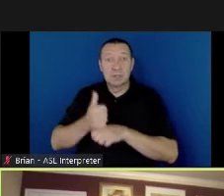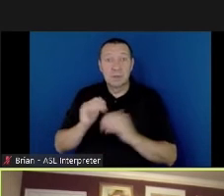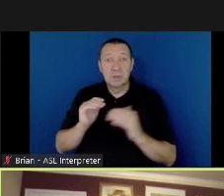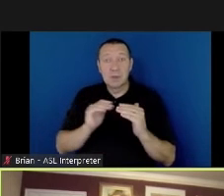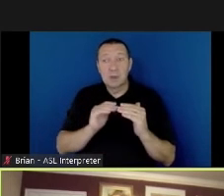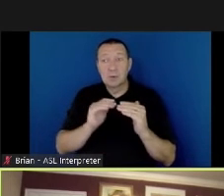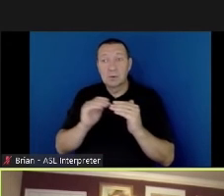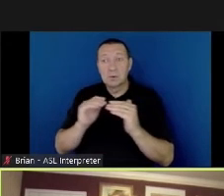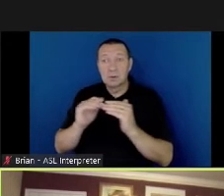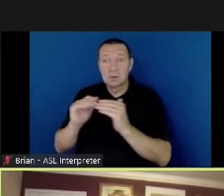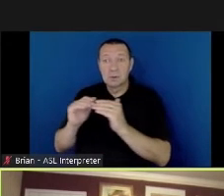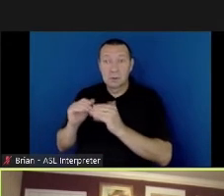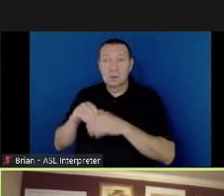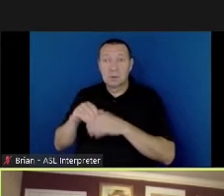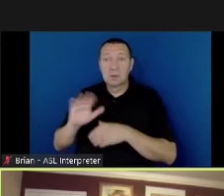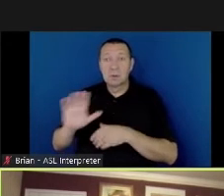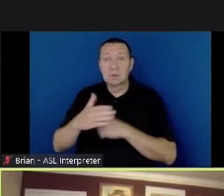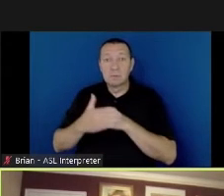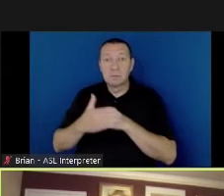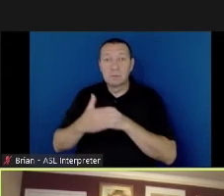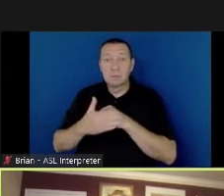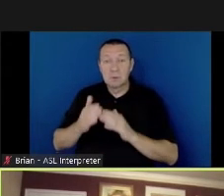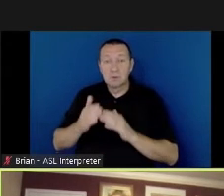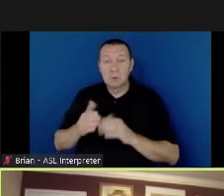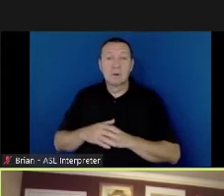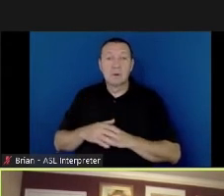communities, particularly in education.